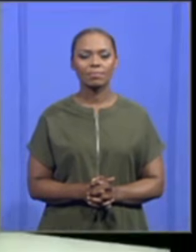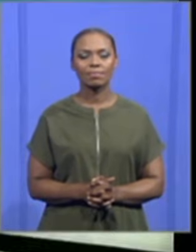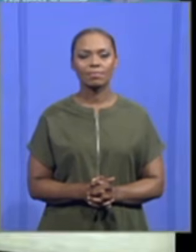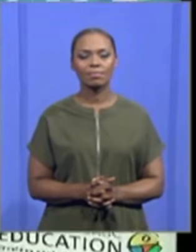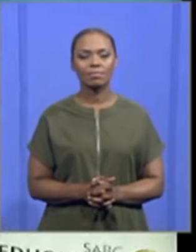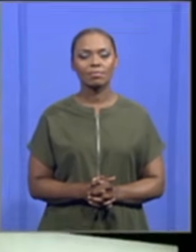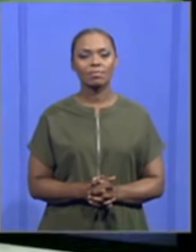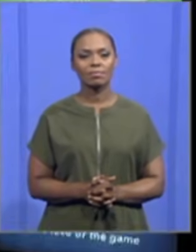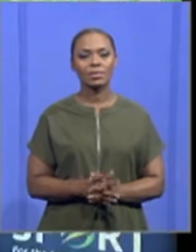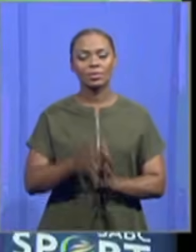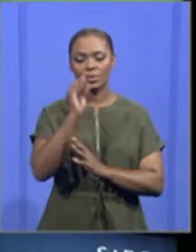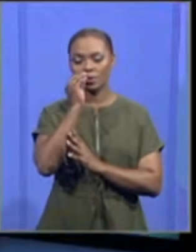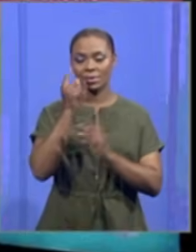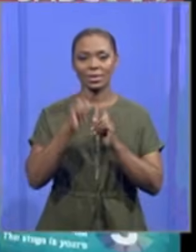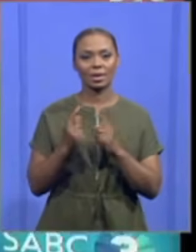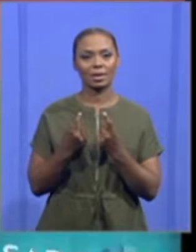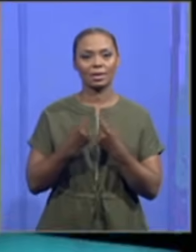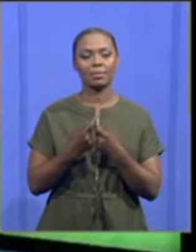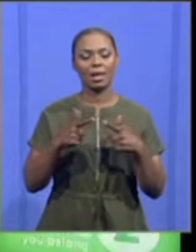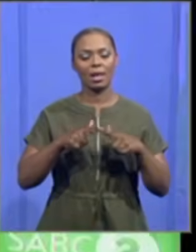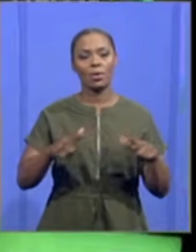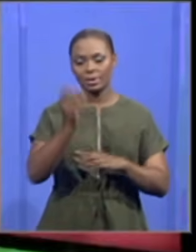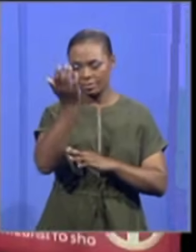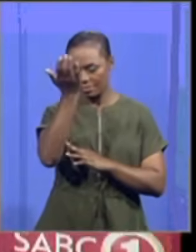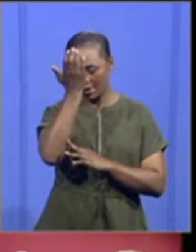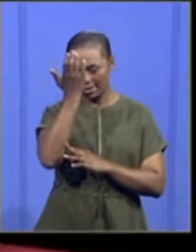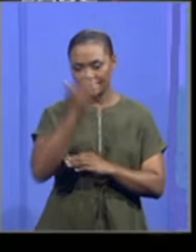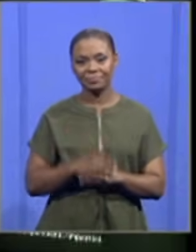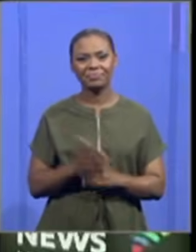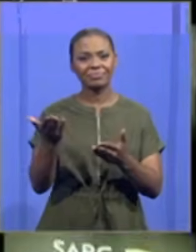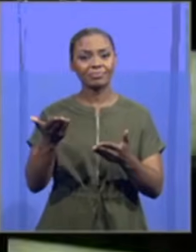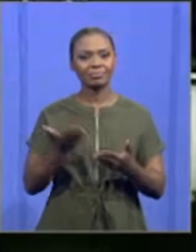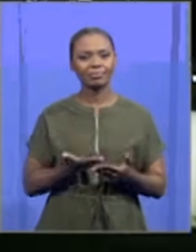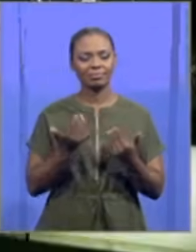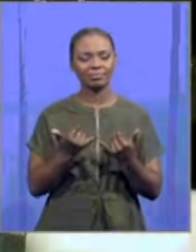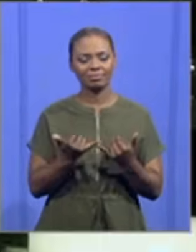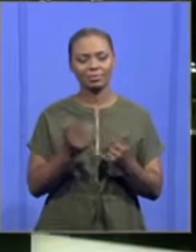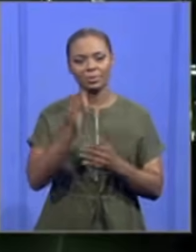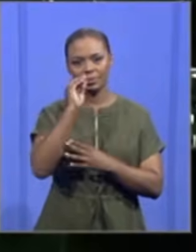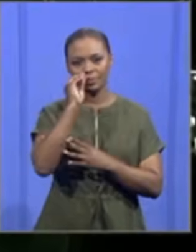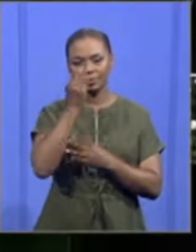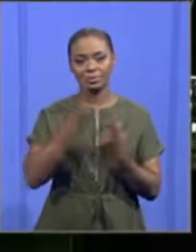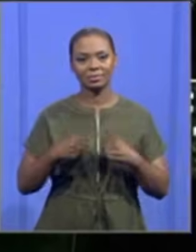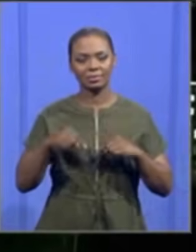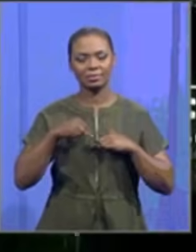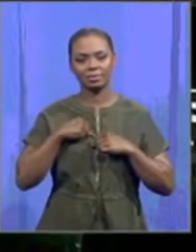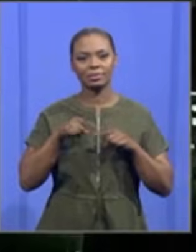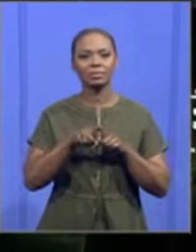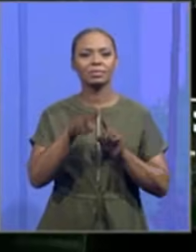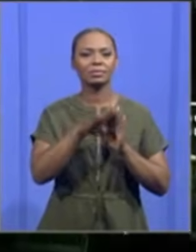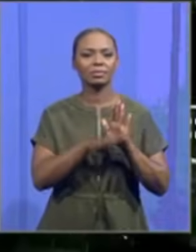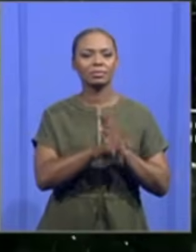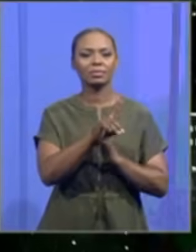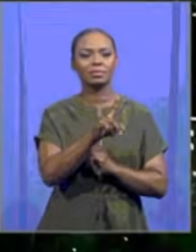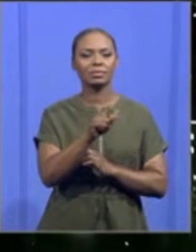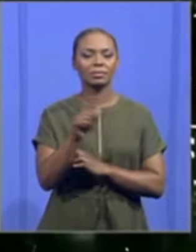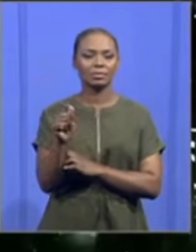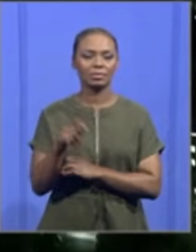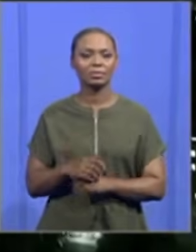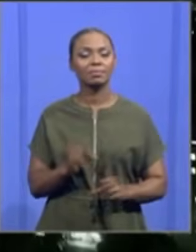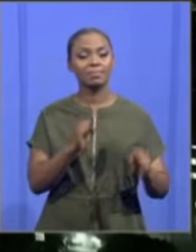Re le ba sehlopha sa ditaba tša leleme la Sepedi re a lamogela le babogedi ba rena ba kanala ya DTT re le